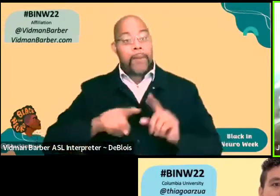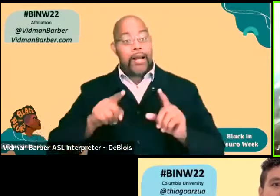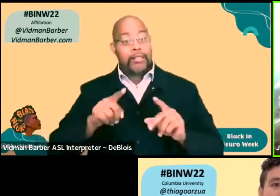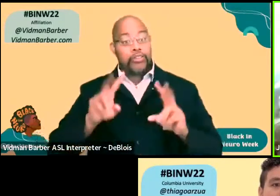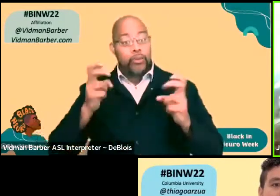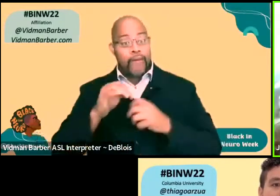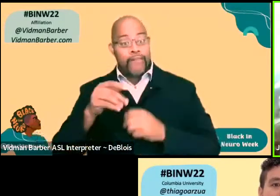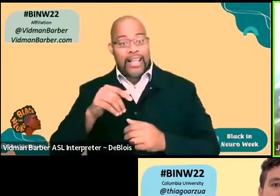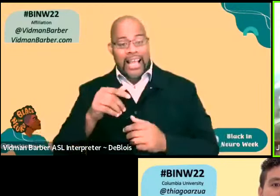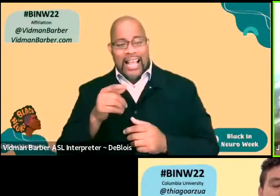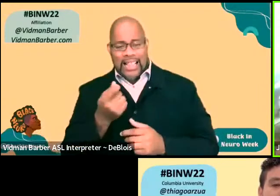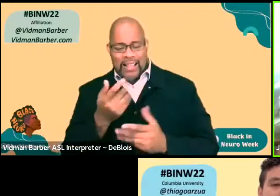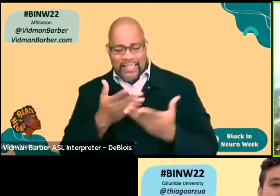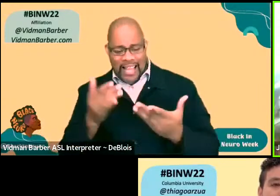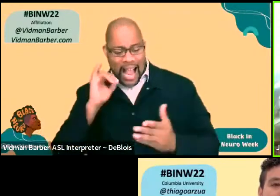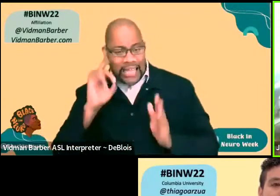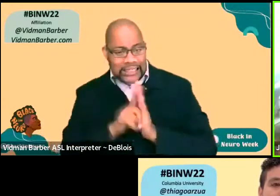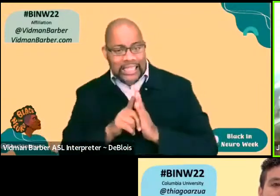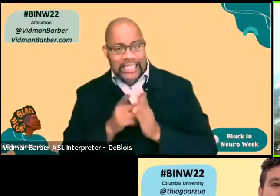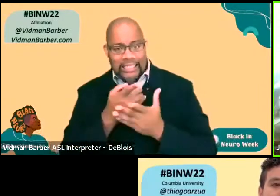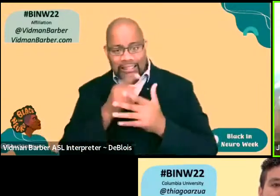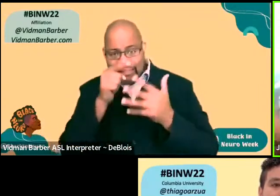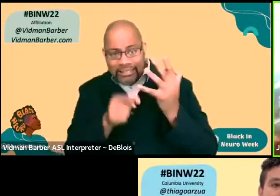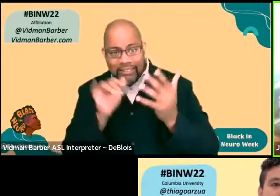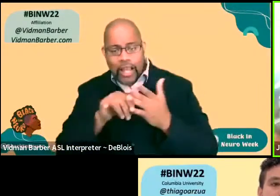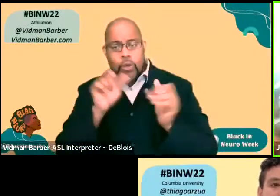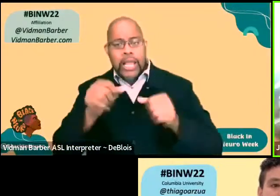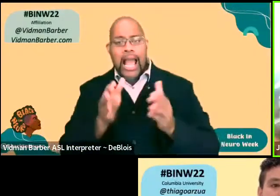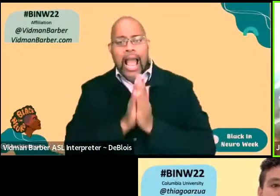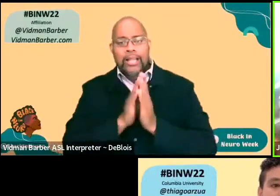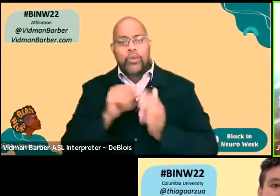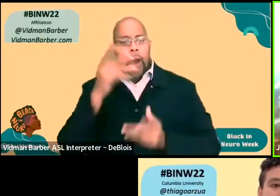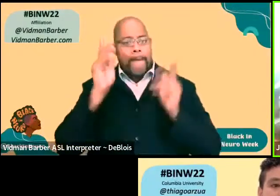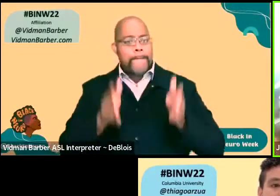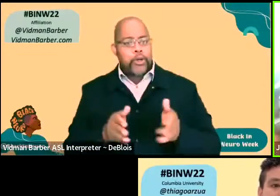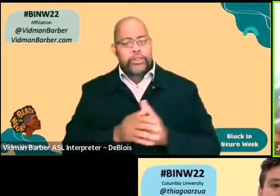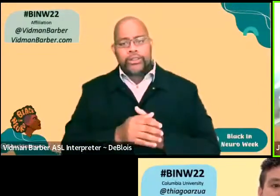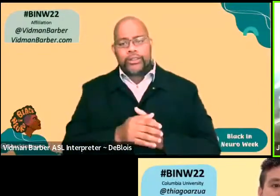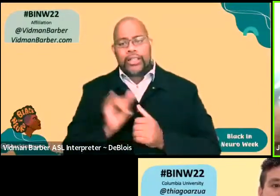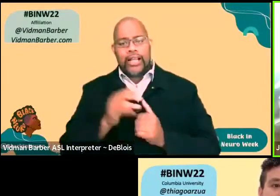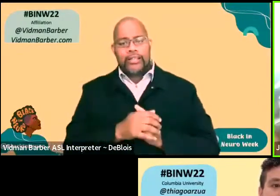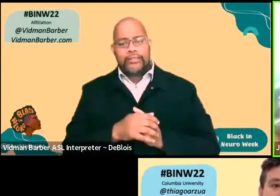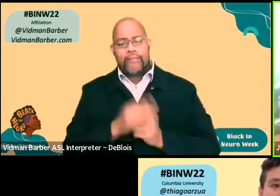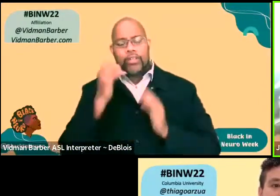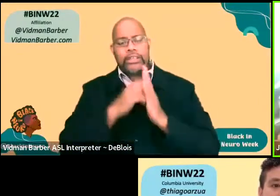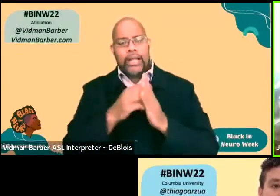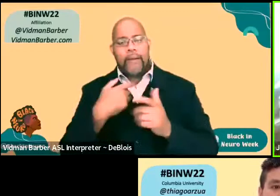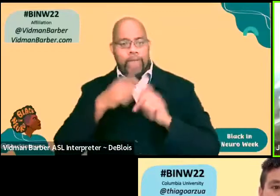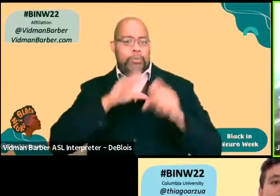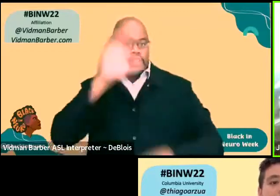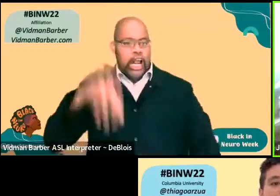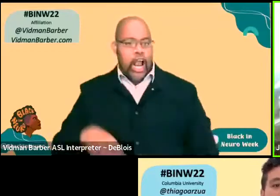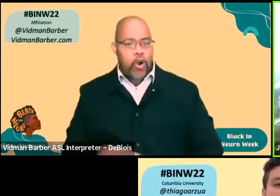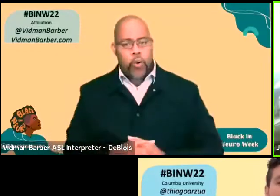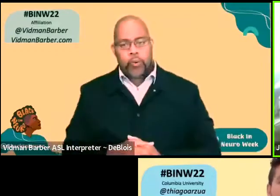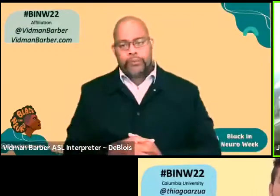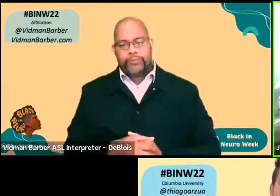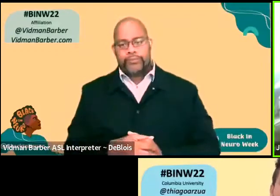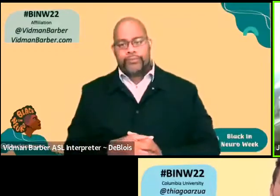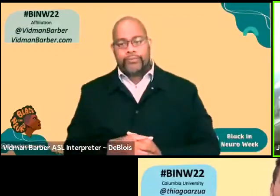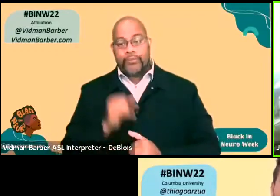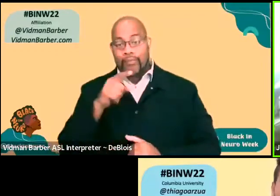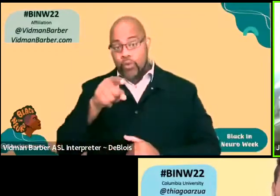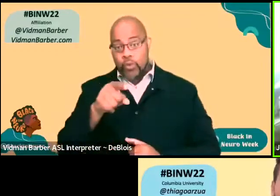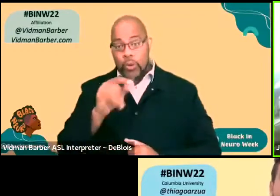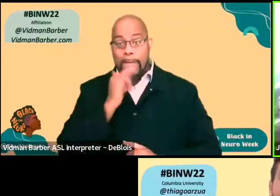like nuances in identity, you could ask a white person, like, for instance, I'm from Chicago. If